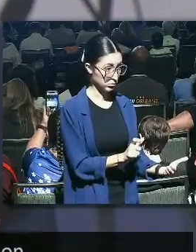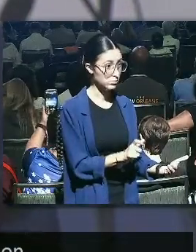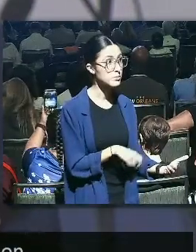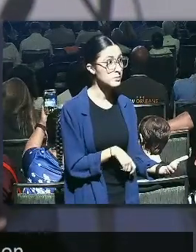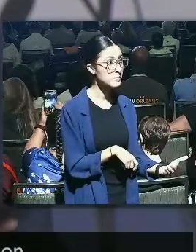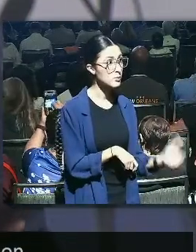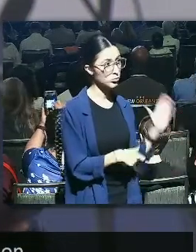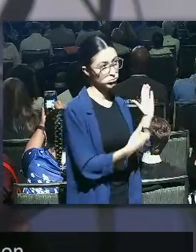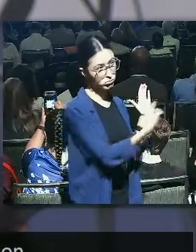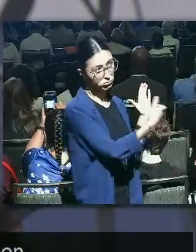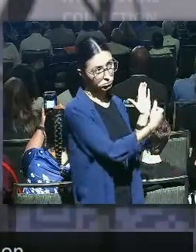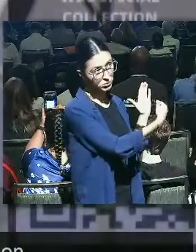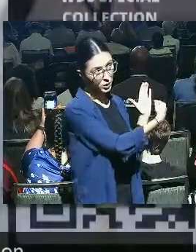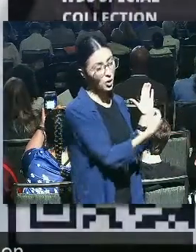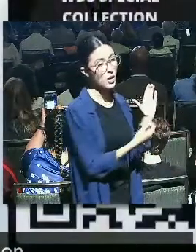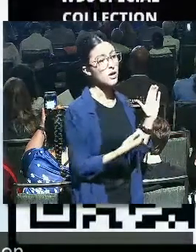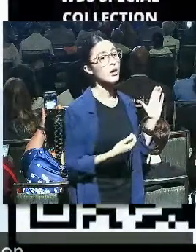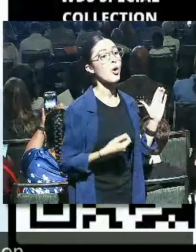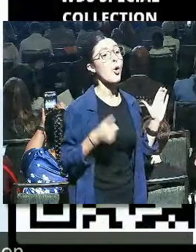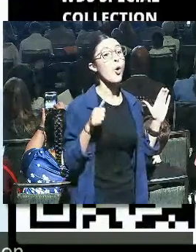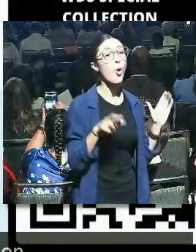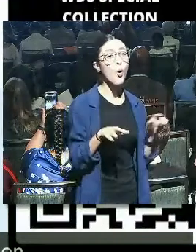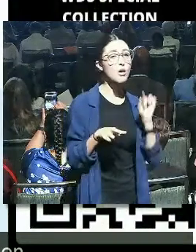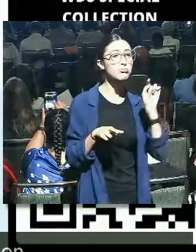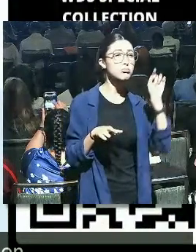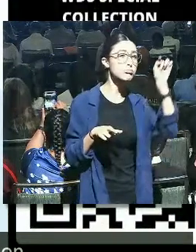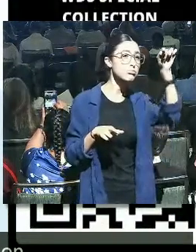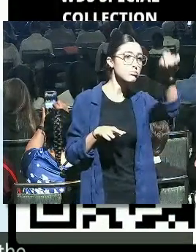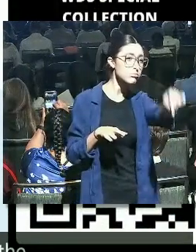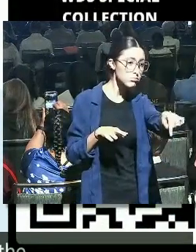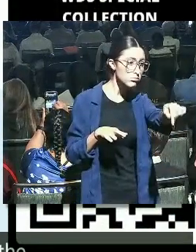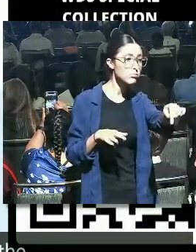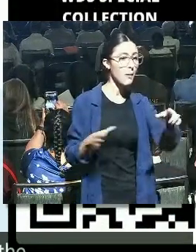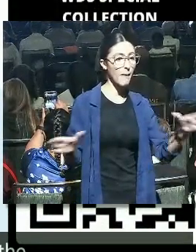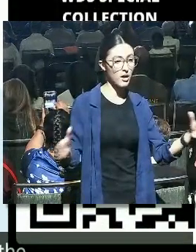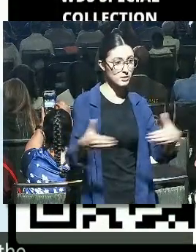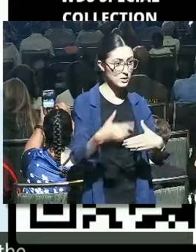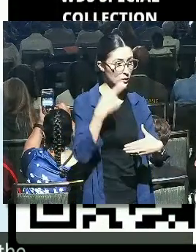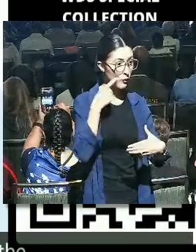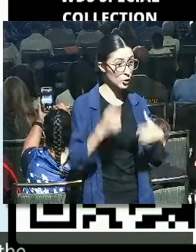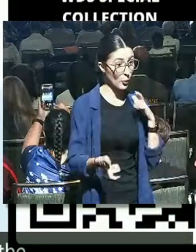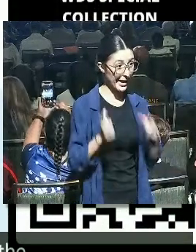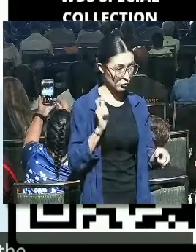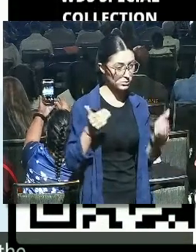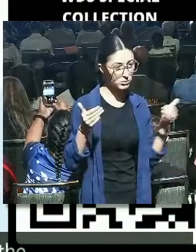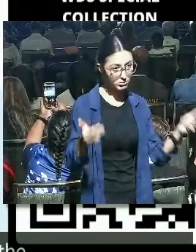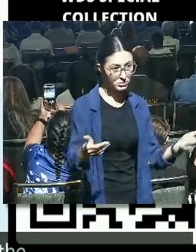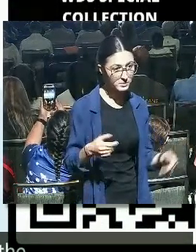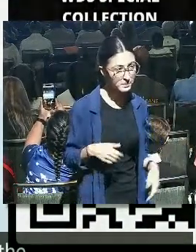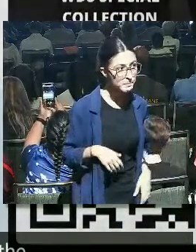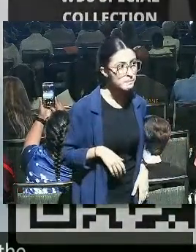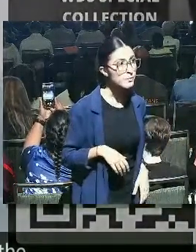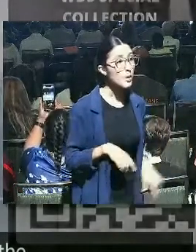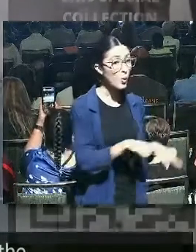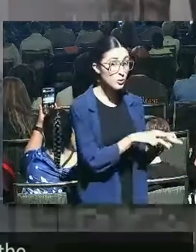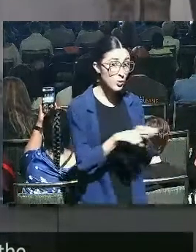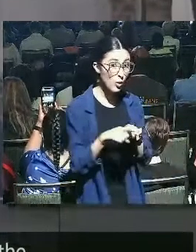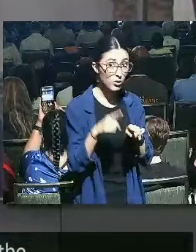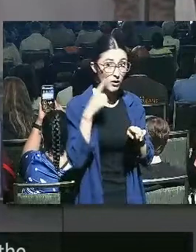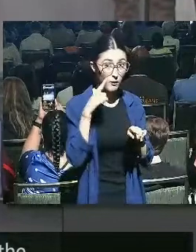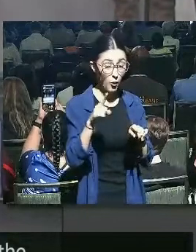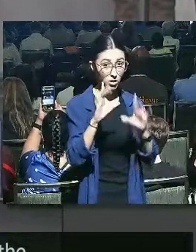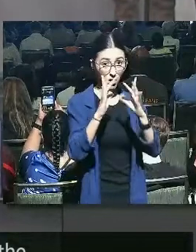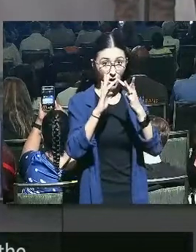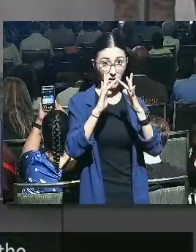give in the donation boxes in the back of the auditorium. And those of you that are online, you